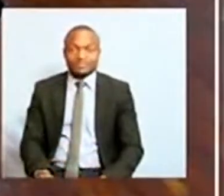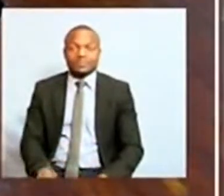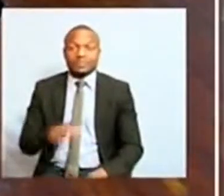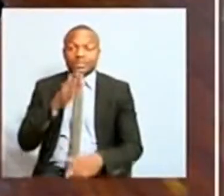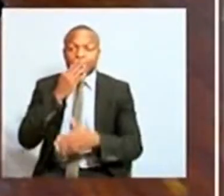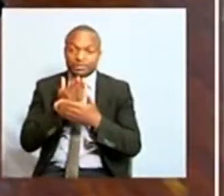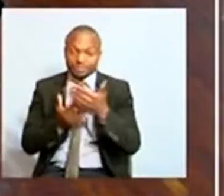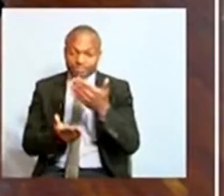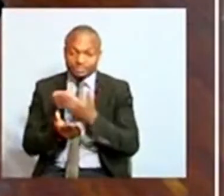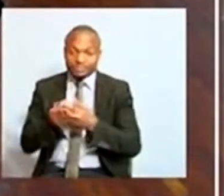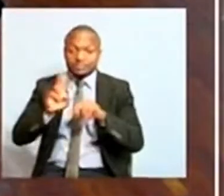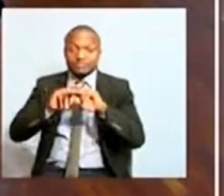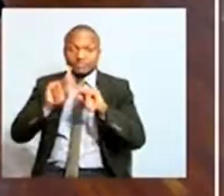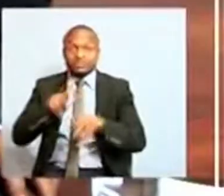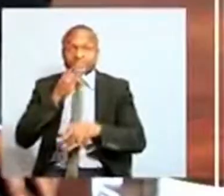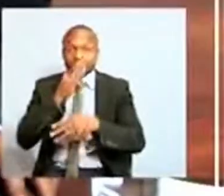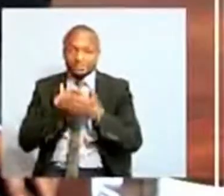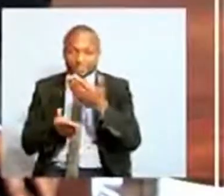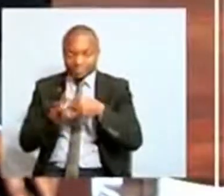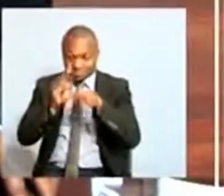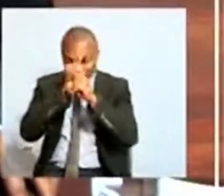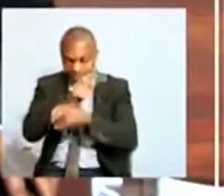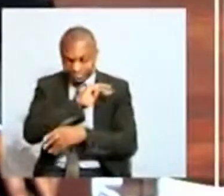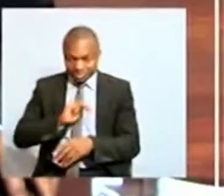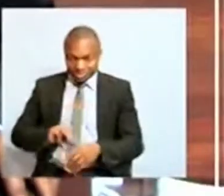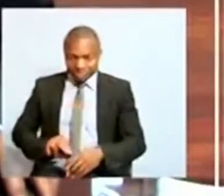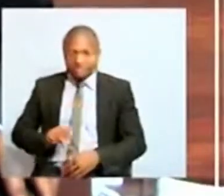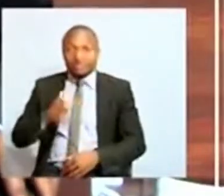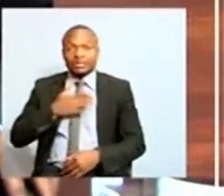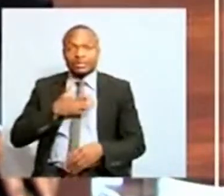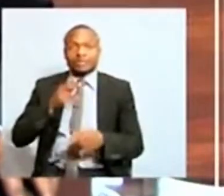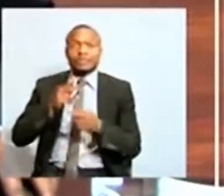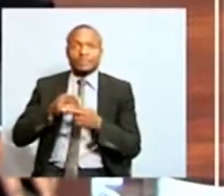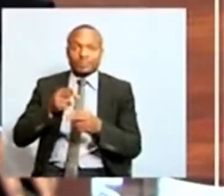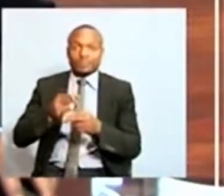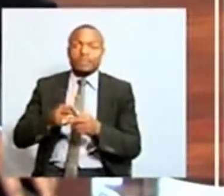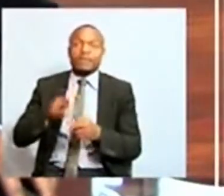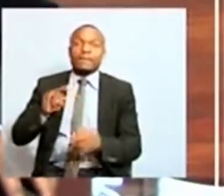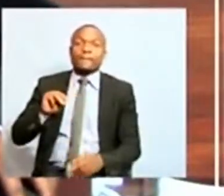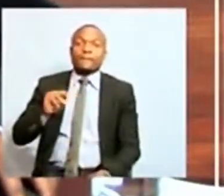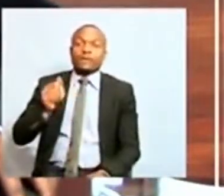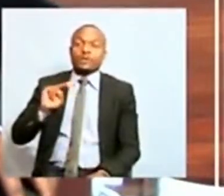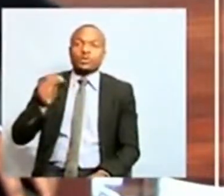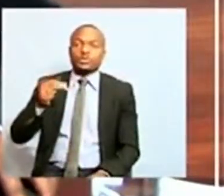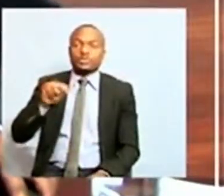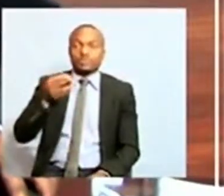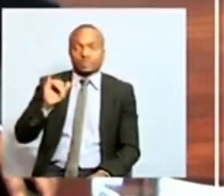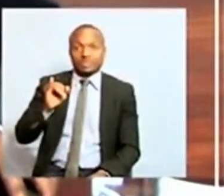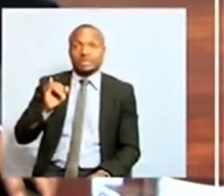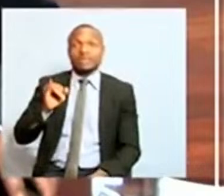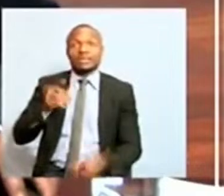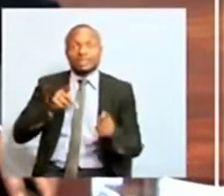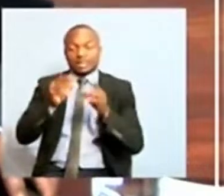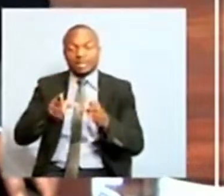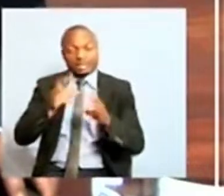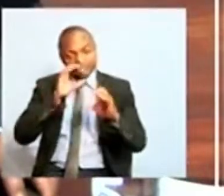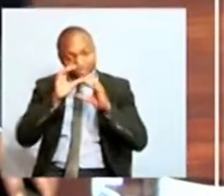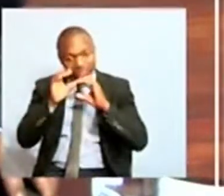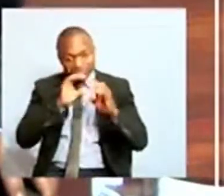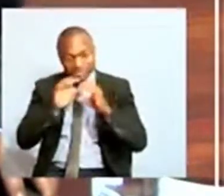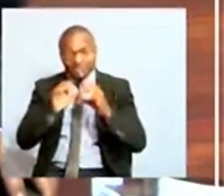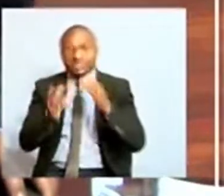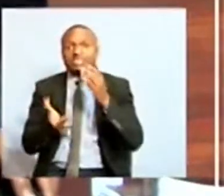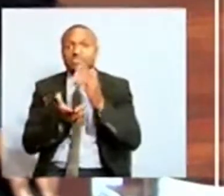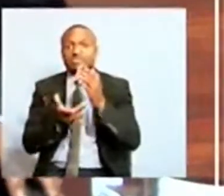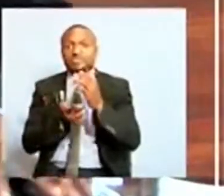Good morning, Chair. Good morning, MPs. My name is Miona Maguni. I'm Director Communications and Digital Technologies.